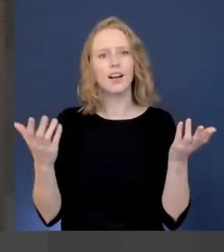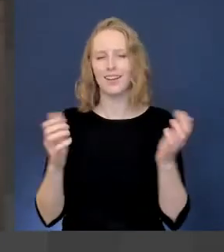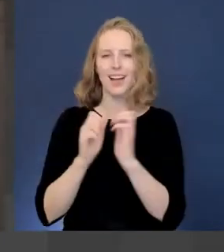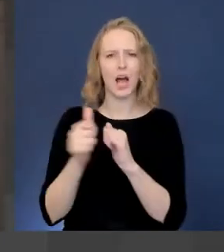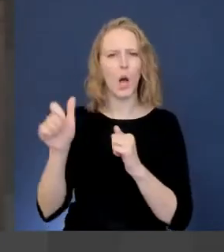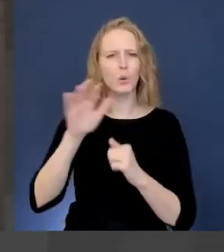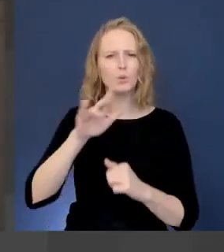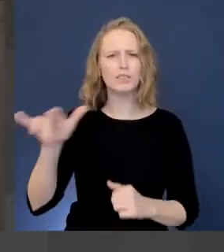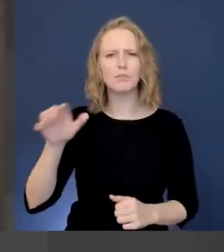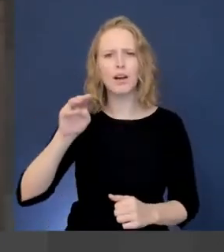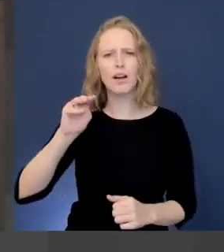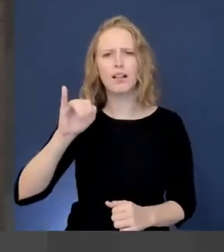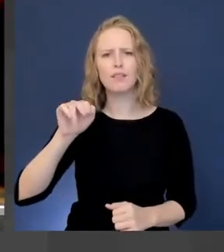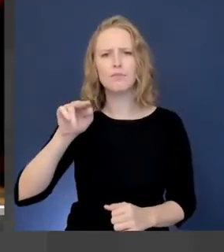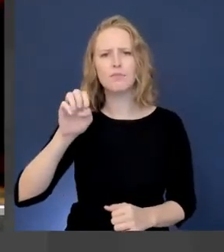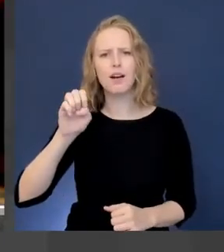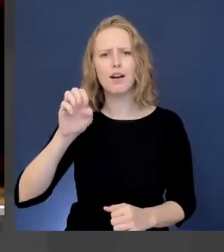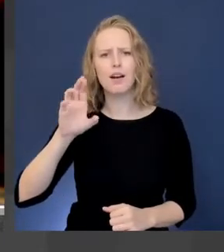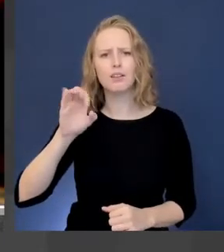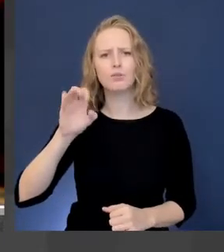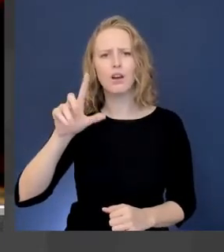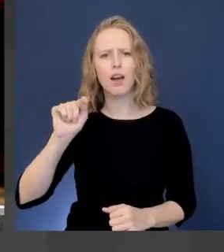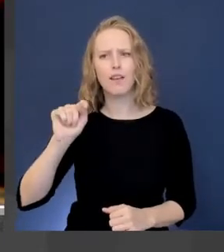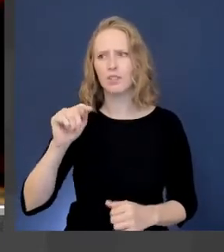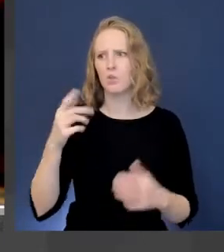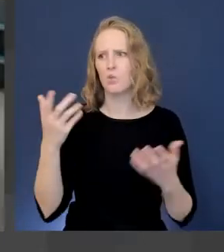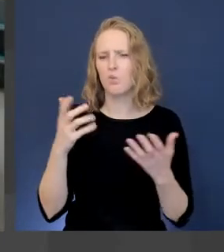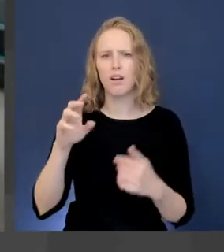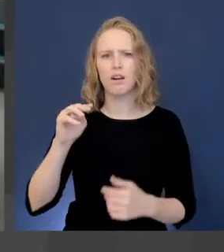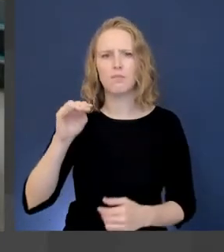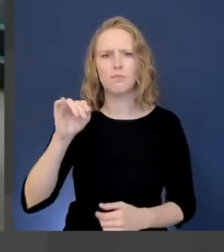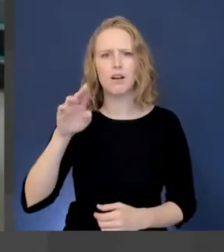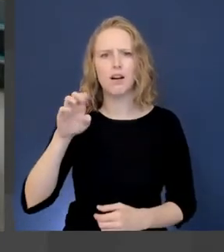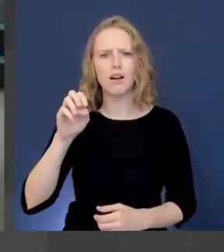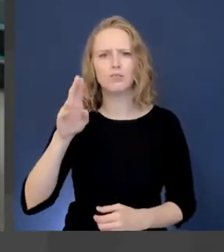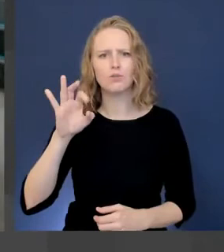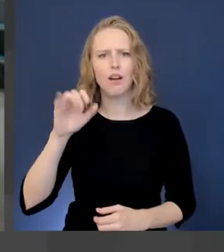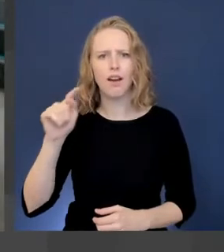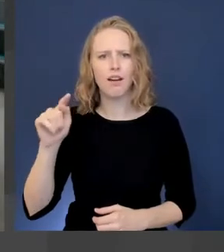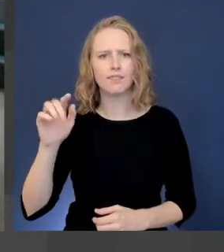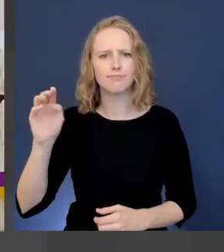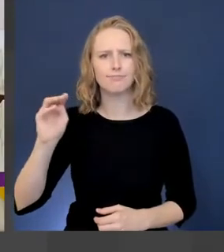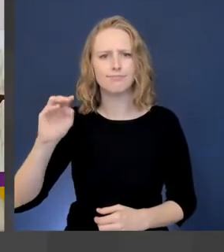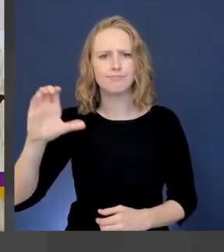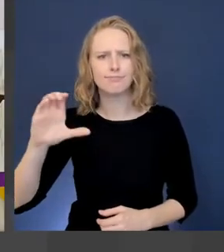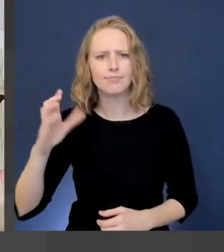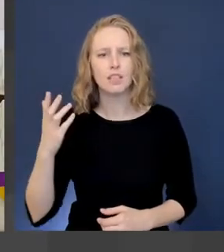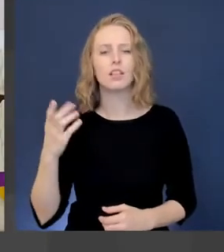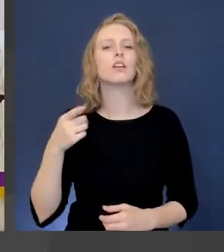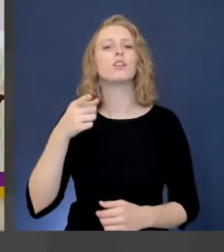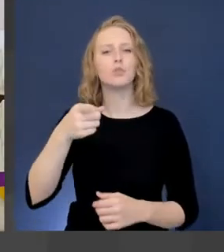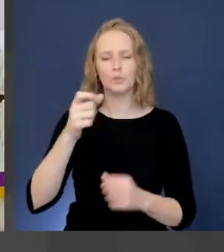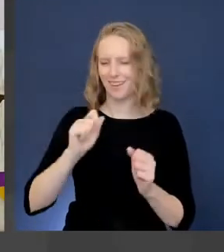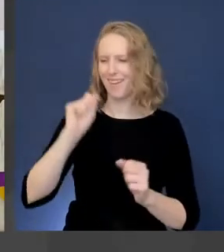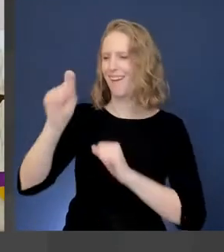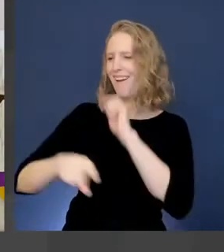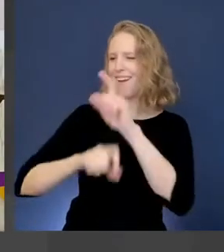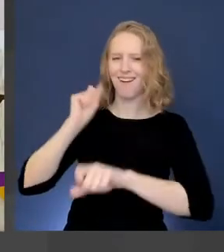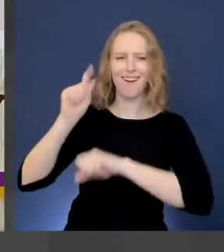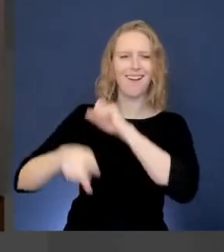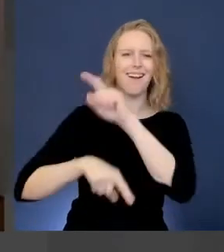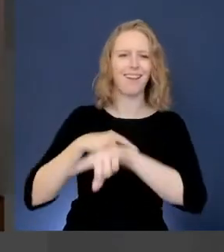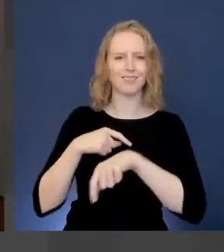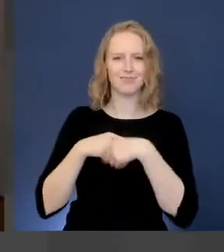What even is Minecraft? These are just some of the questions you can ask our studio's brightest minds on Ask